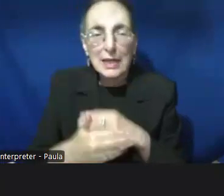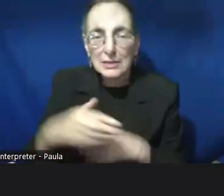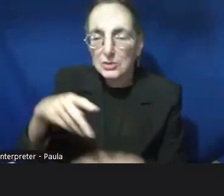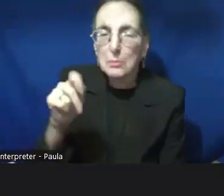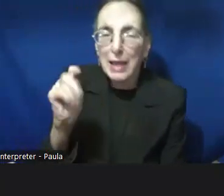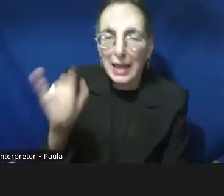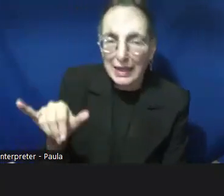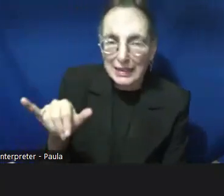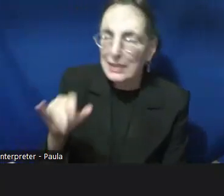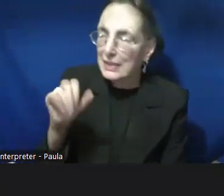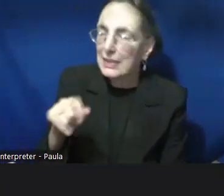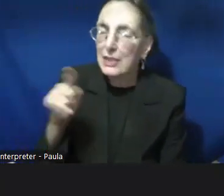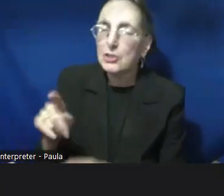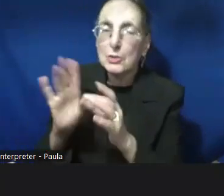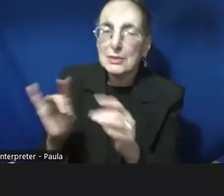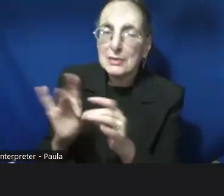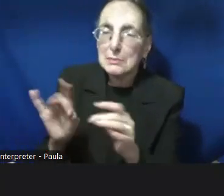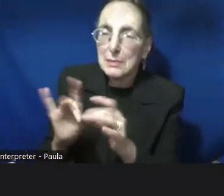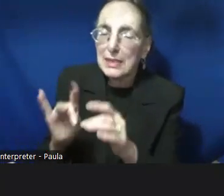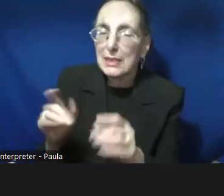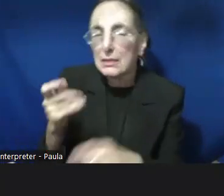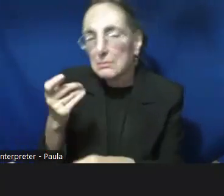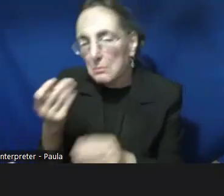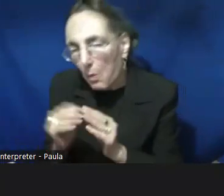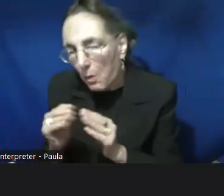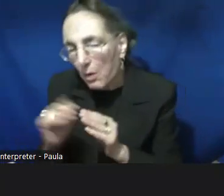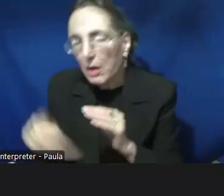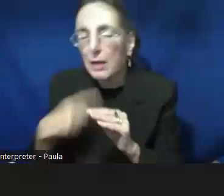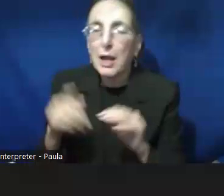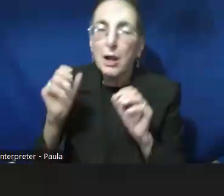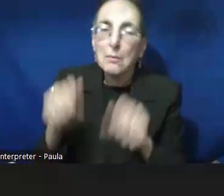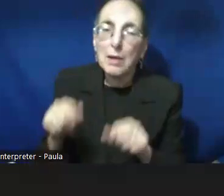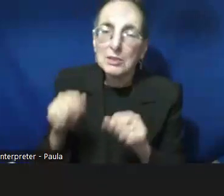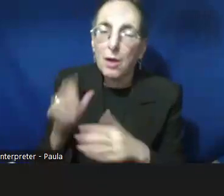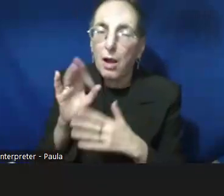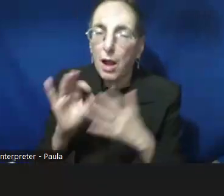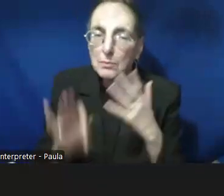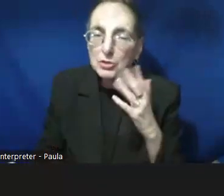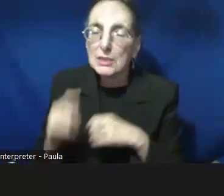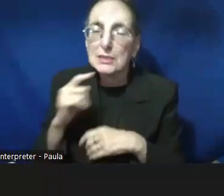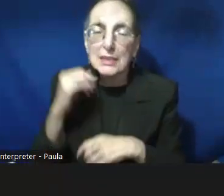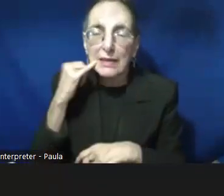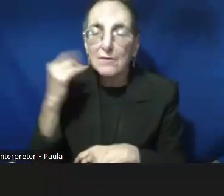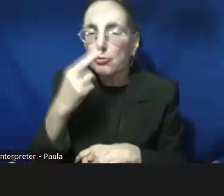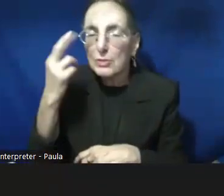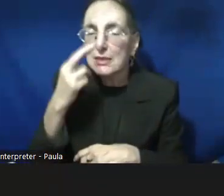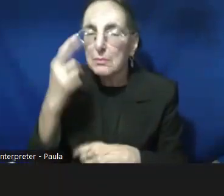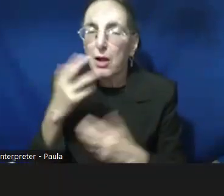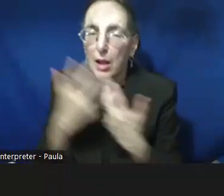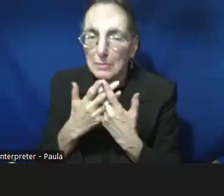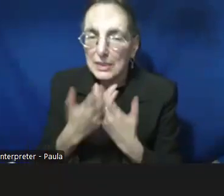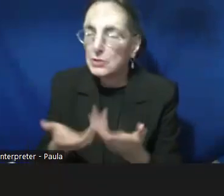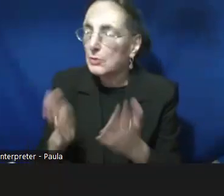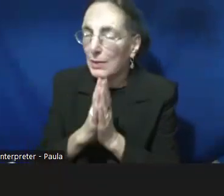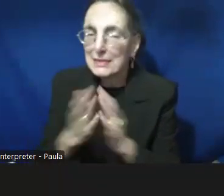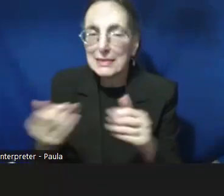Can you speak a little bit more about possible options if a reasonable accommodation request is denied? And what kind